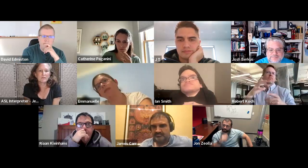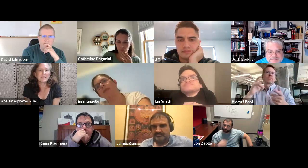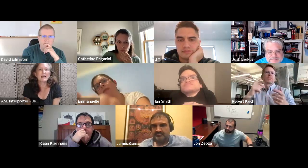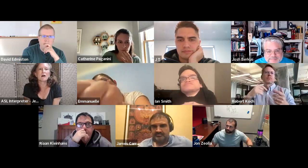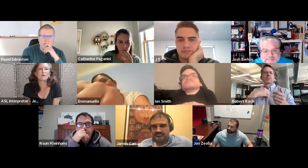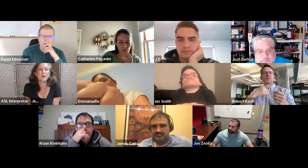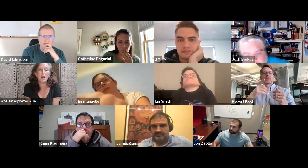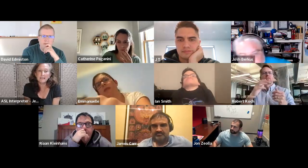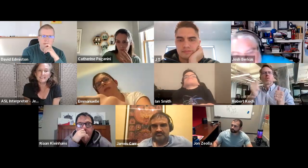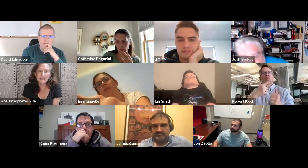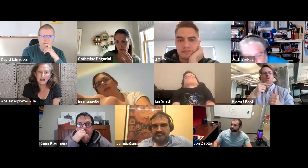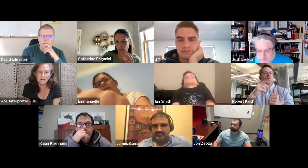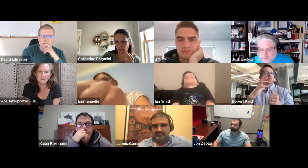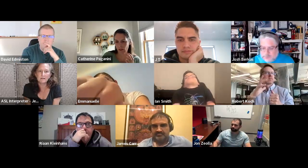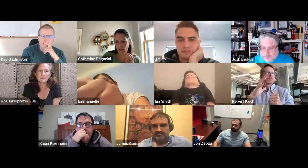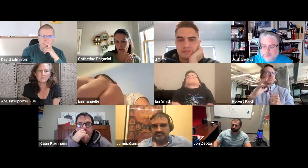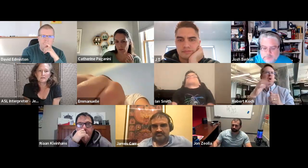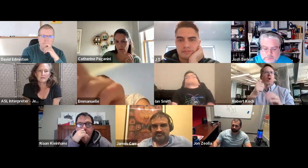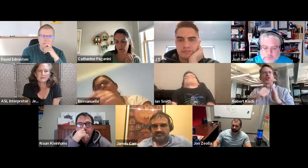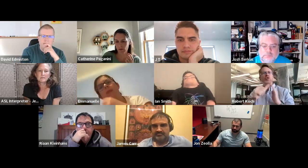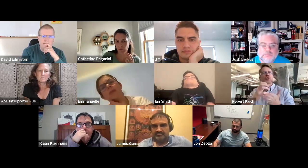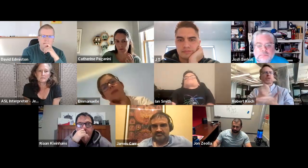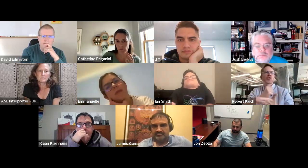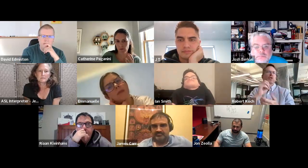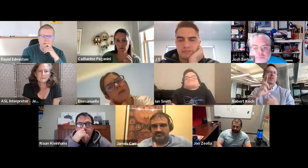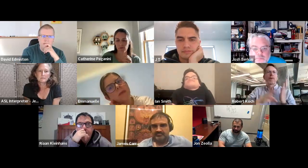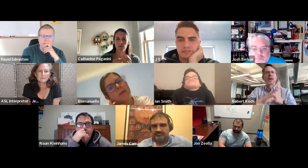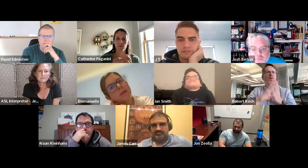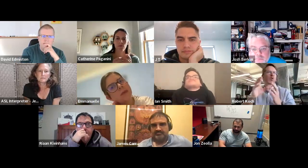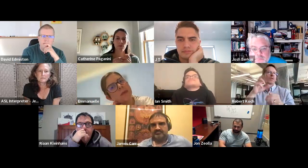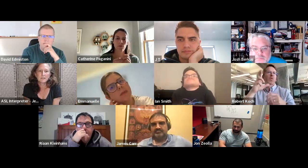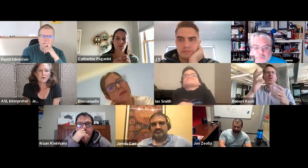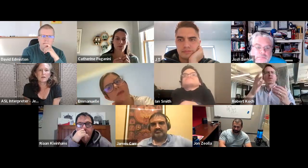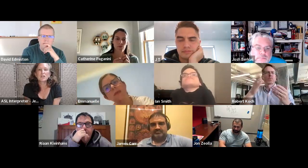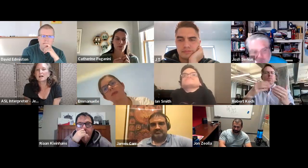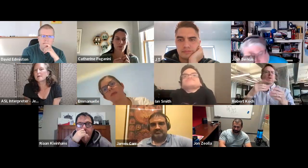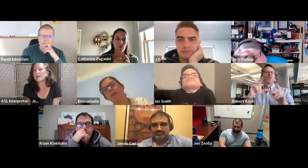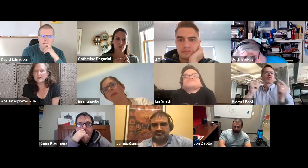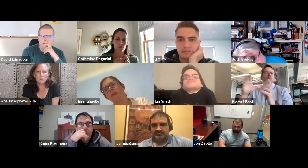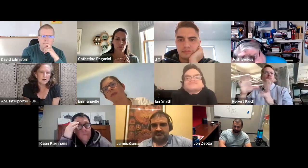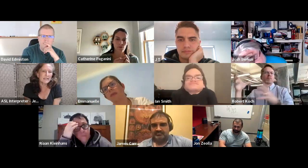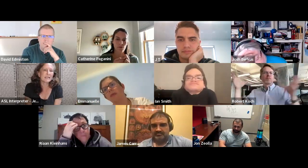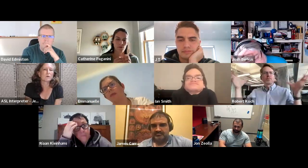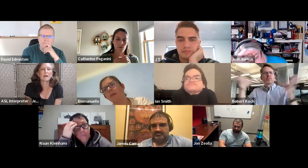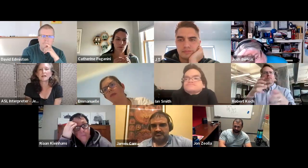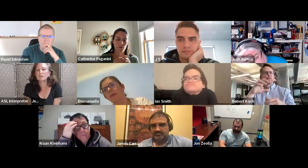if we all get together, you know, we talk about minority or